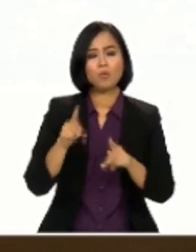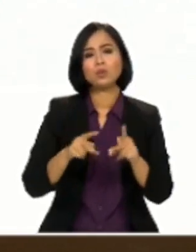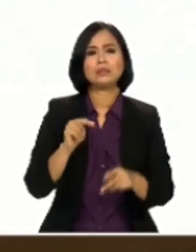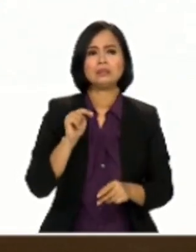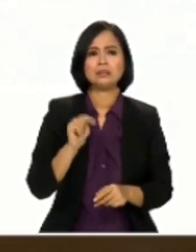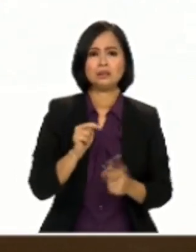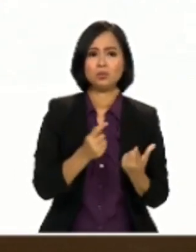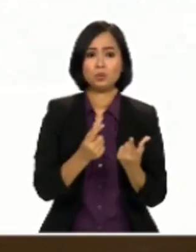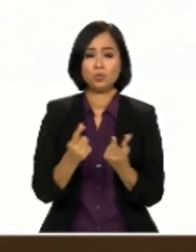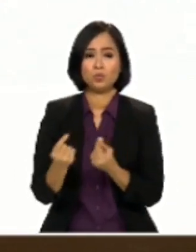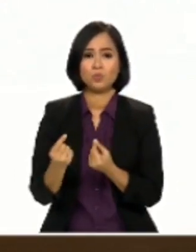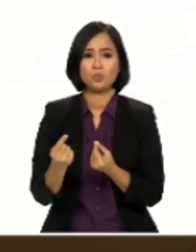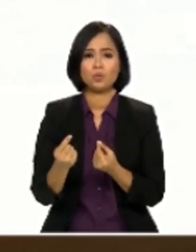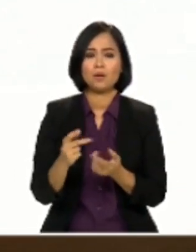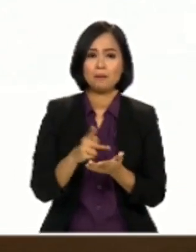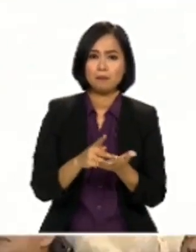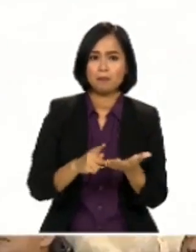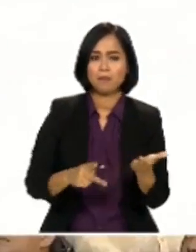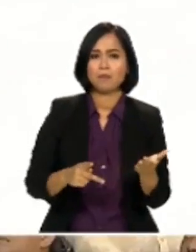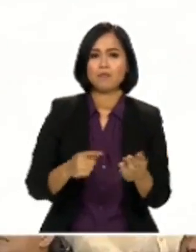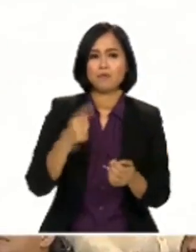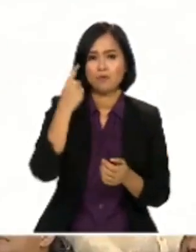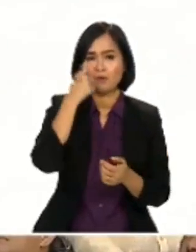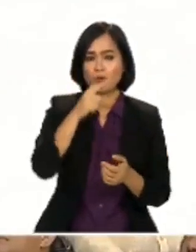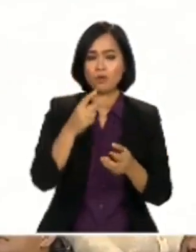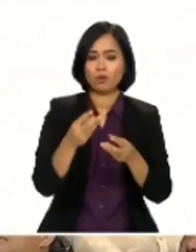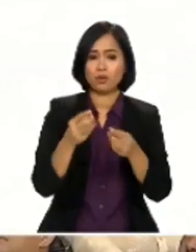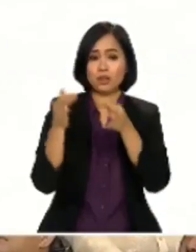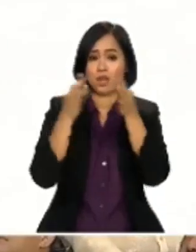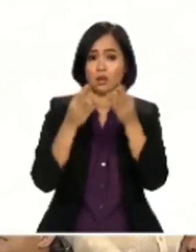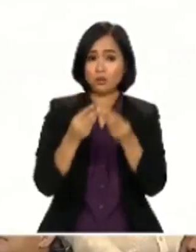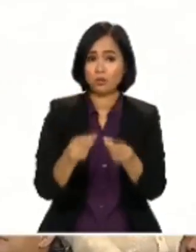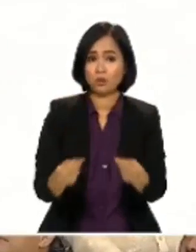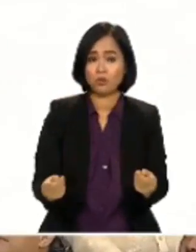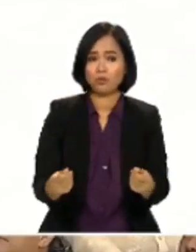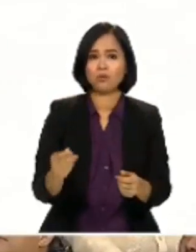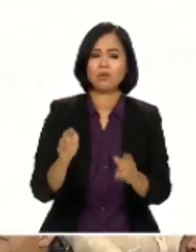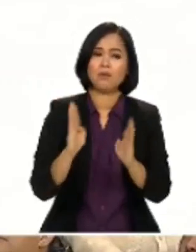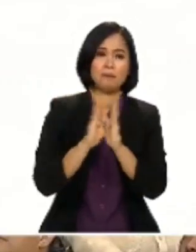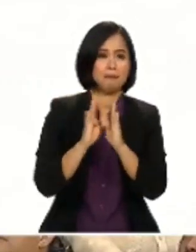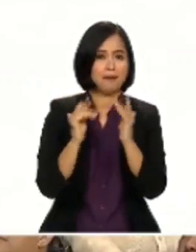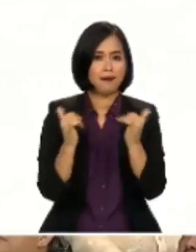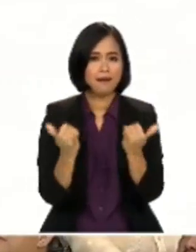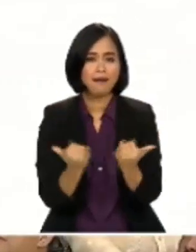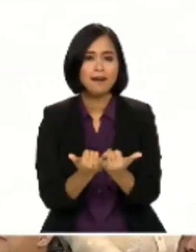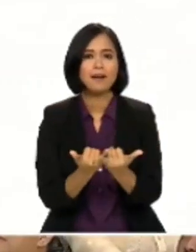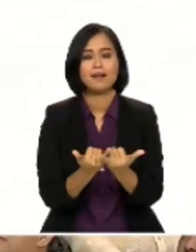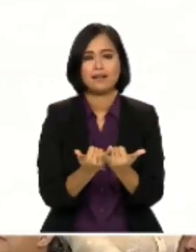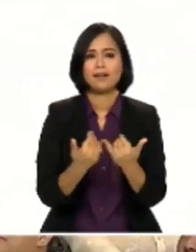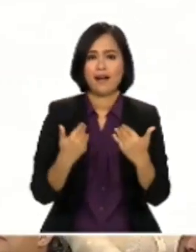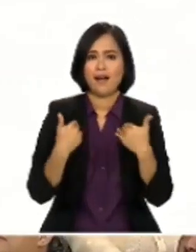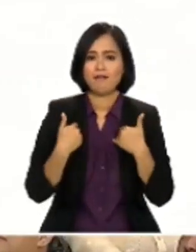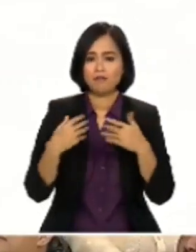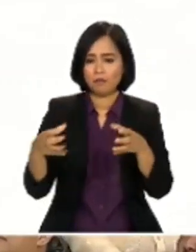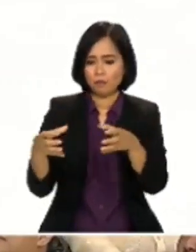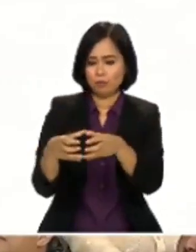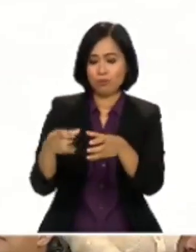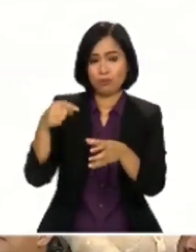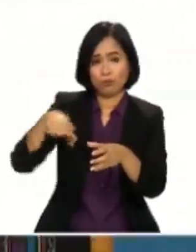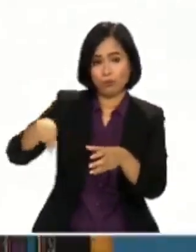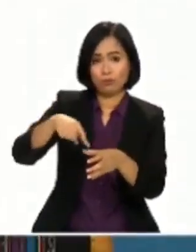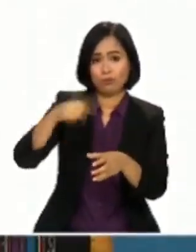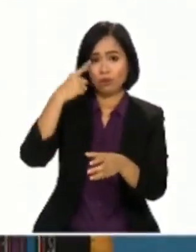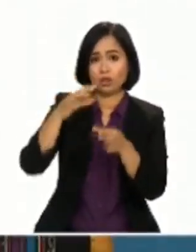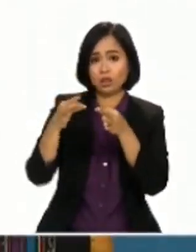part in the war against drugs, and through the barangay formation of anti-drug councils, and